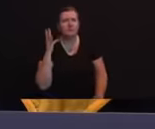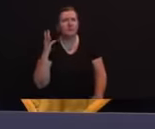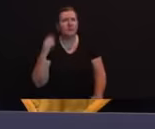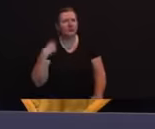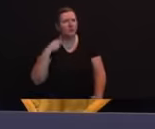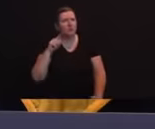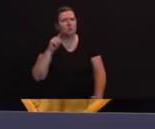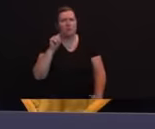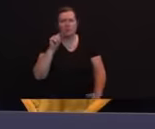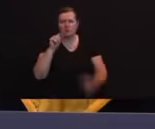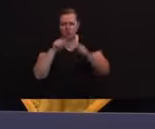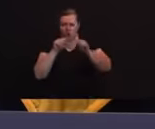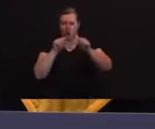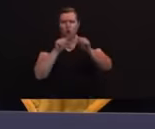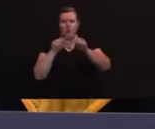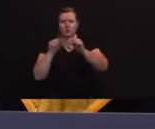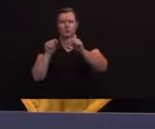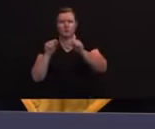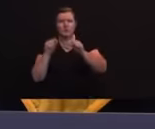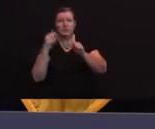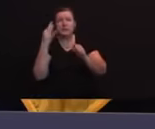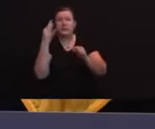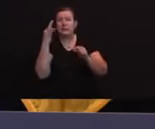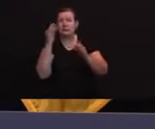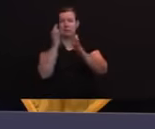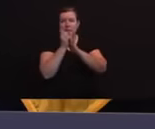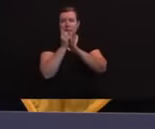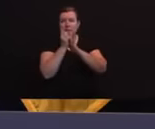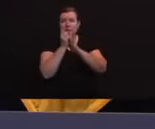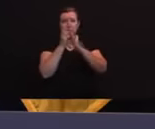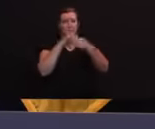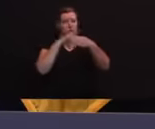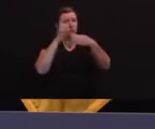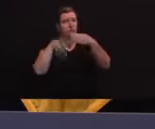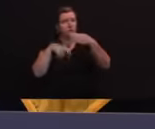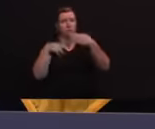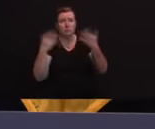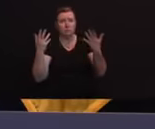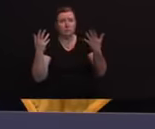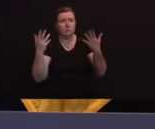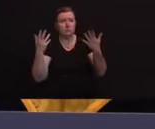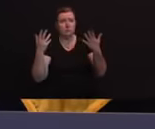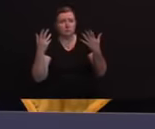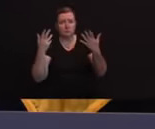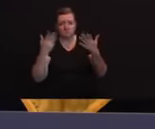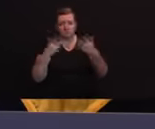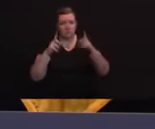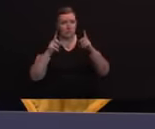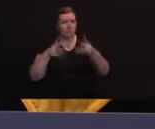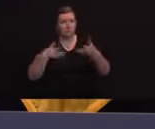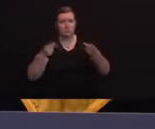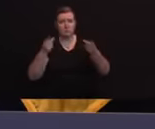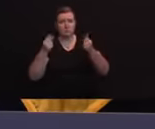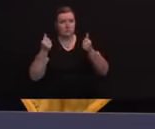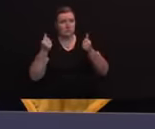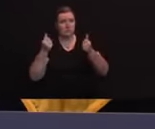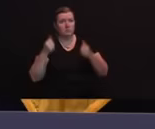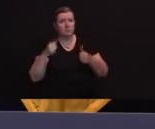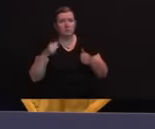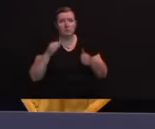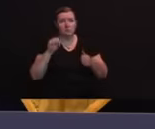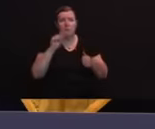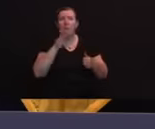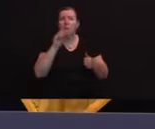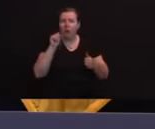takes 19 minutes turnaround. And importantly, unlike the Abbott Binax Now test, which is also a game changer, but does not connect